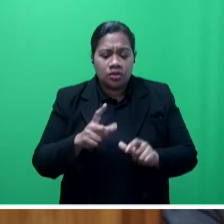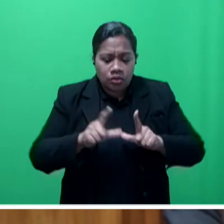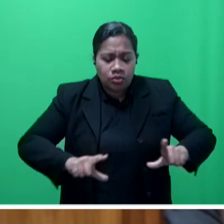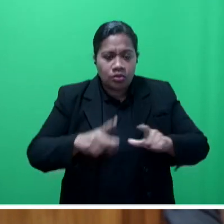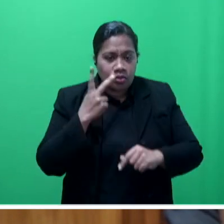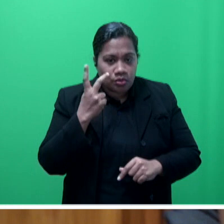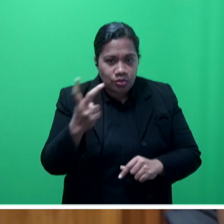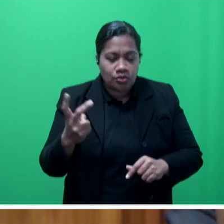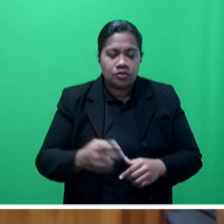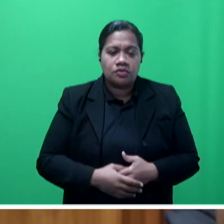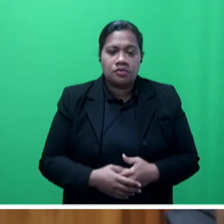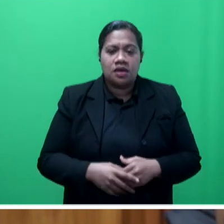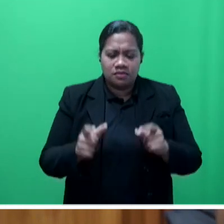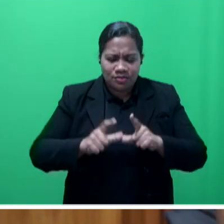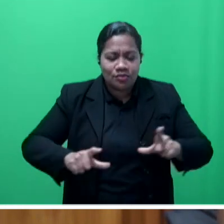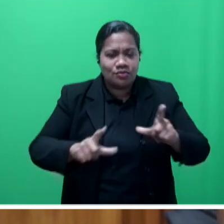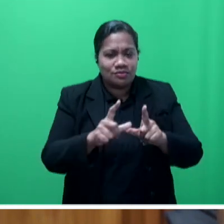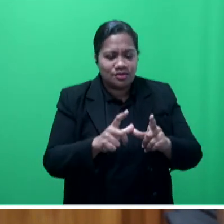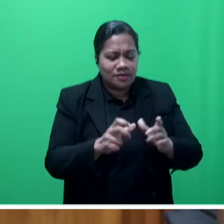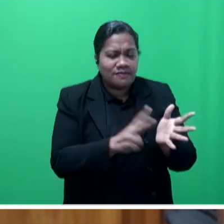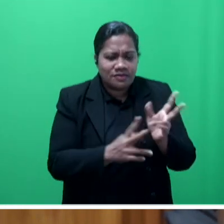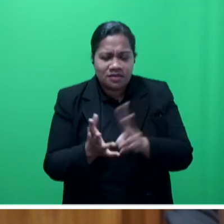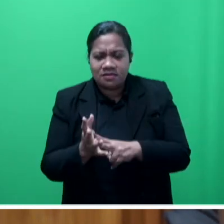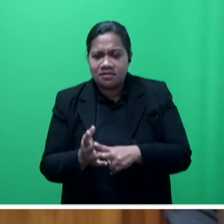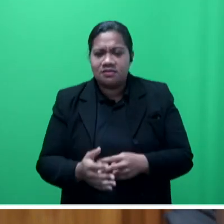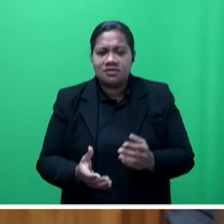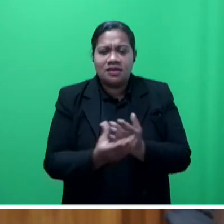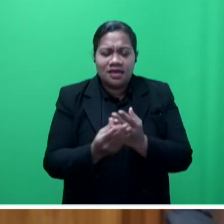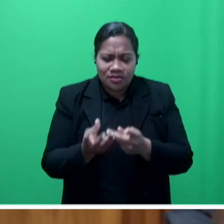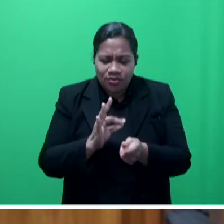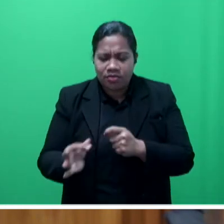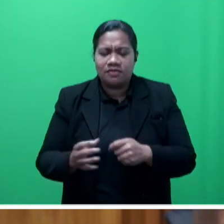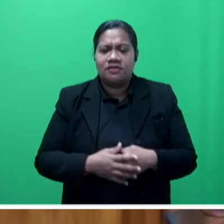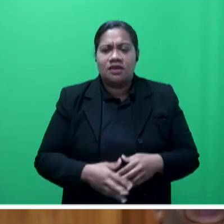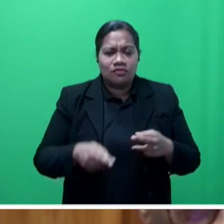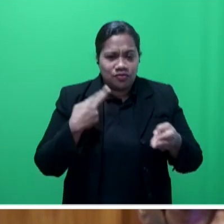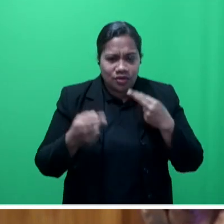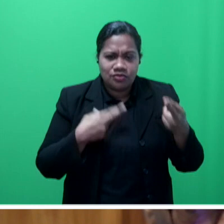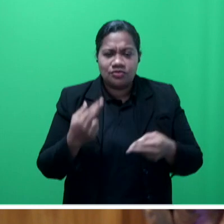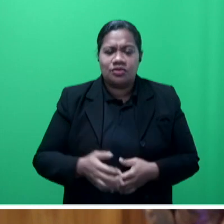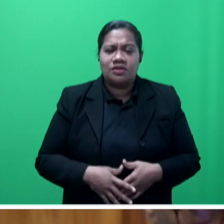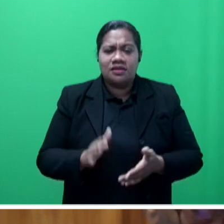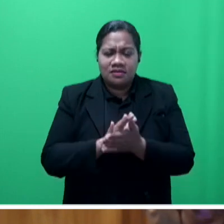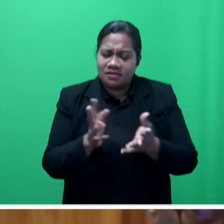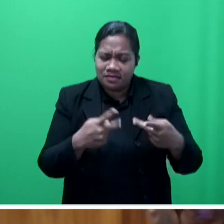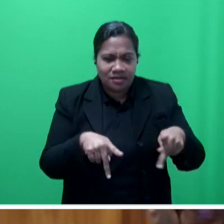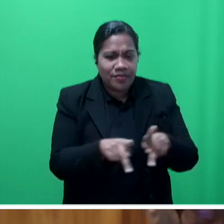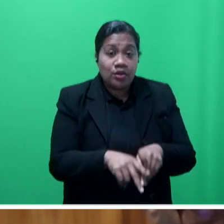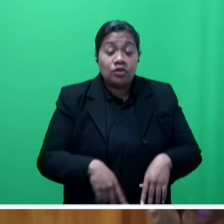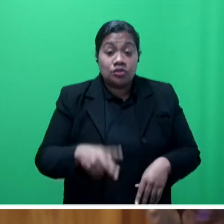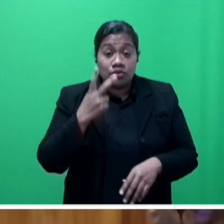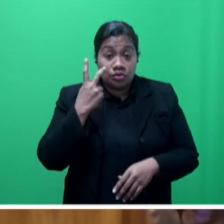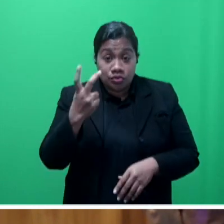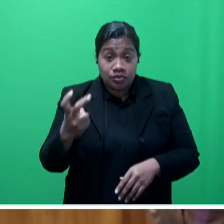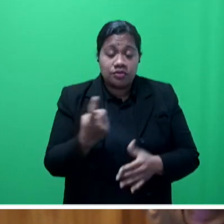operators, including local villages, handicraft, restaurants, hire of local serenaders, and cover bands. So the spread of the tourism benefits,